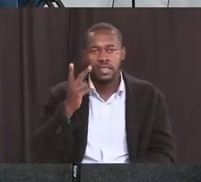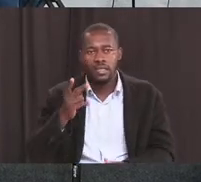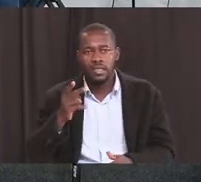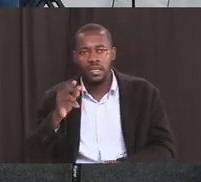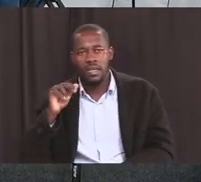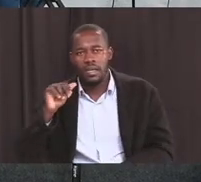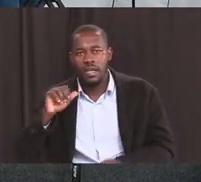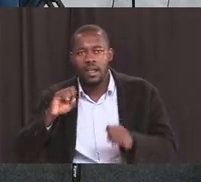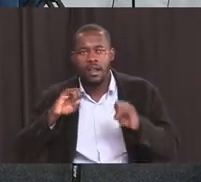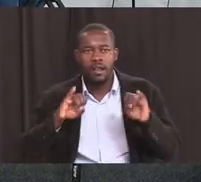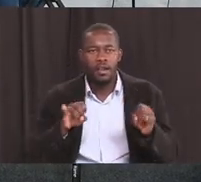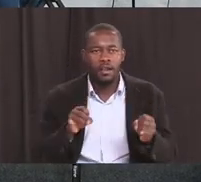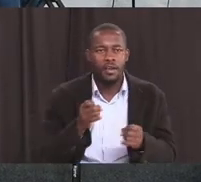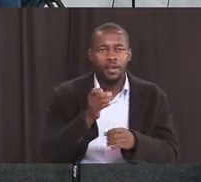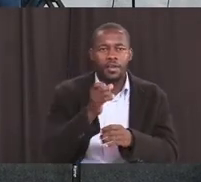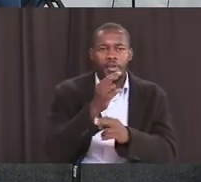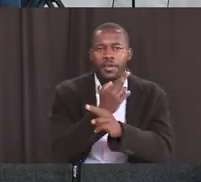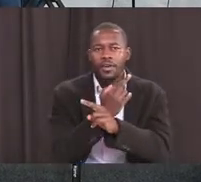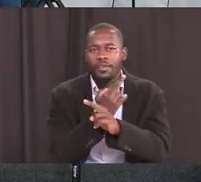revival